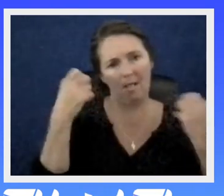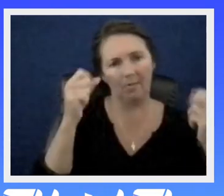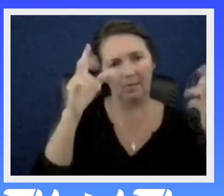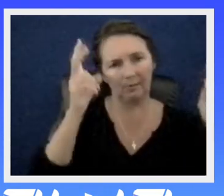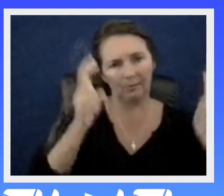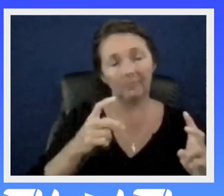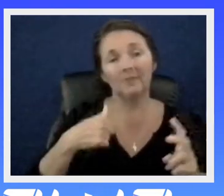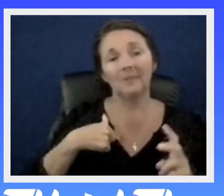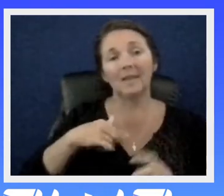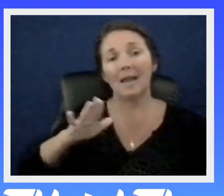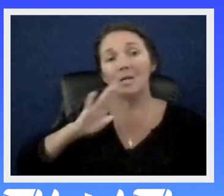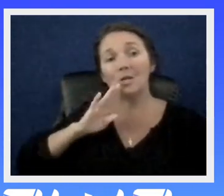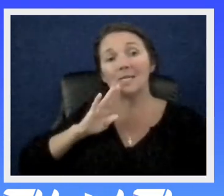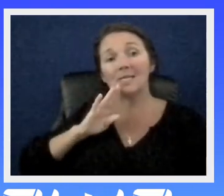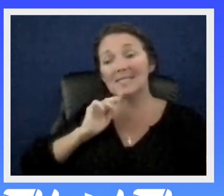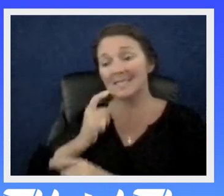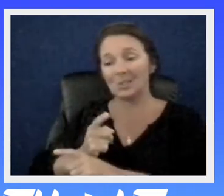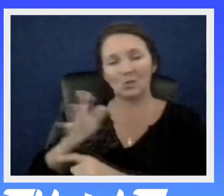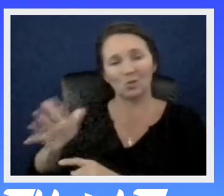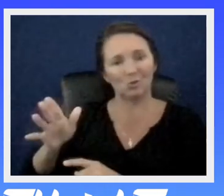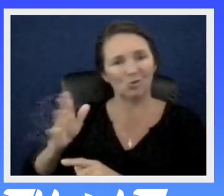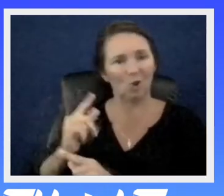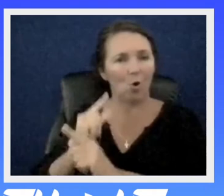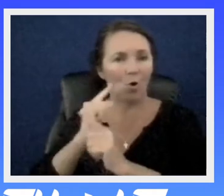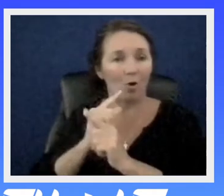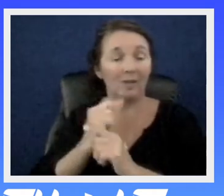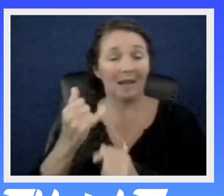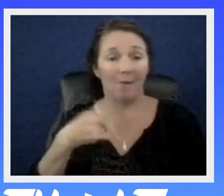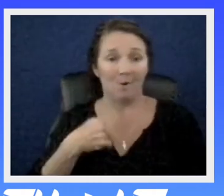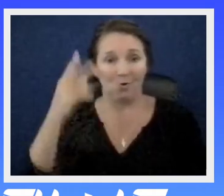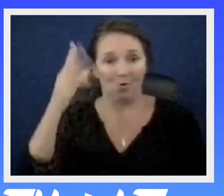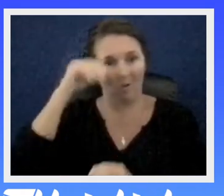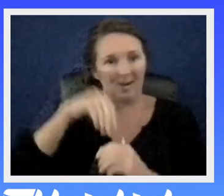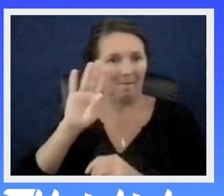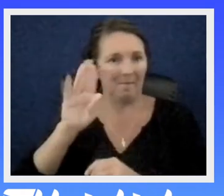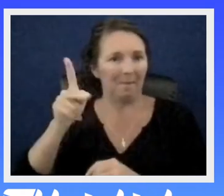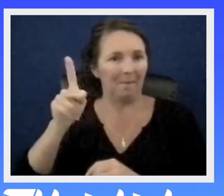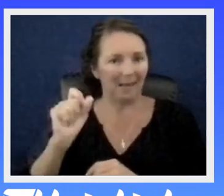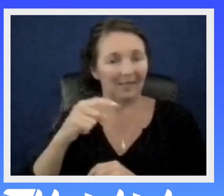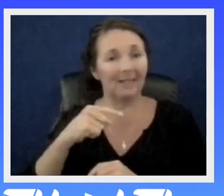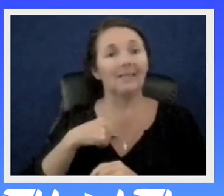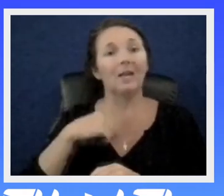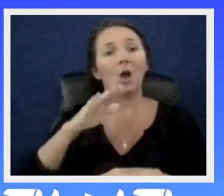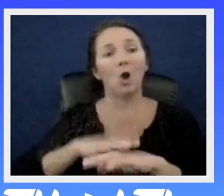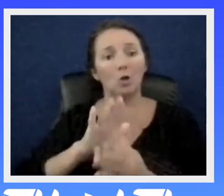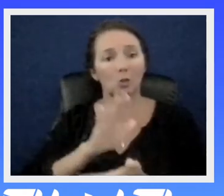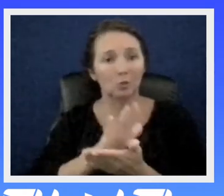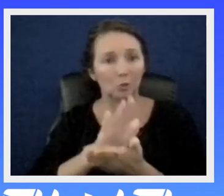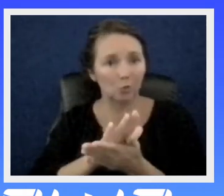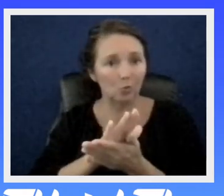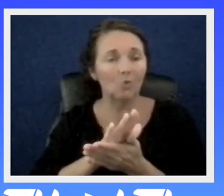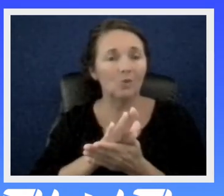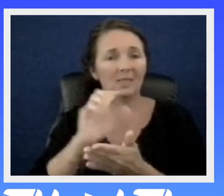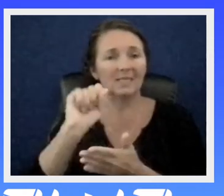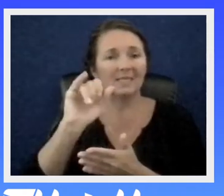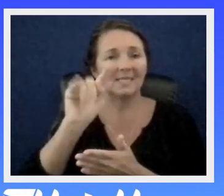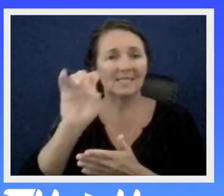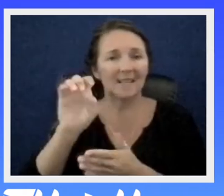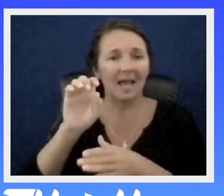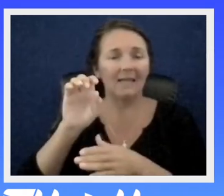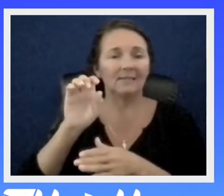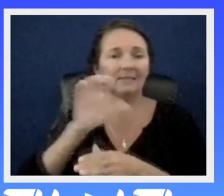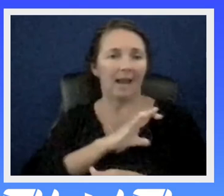guardian, and now with my own two boys in BPS. I've served on school site councils. I've been at